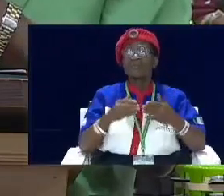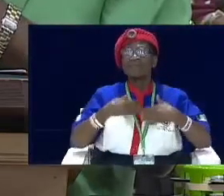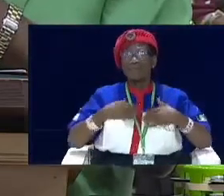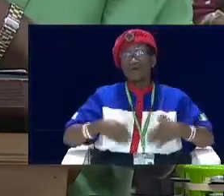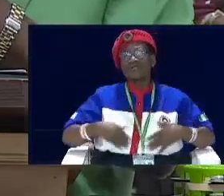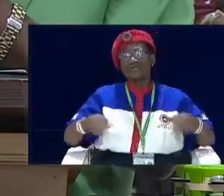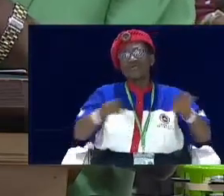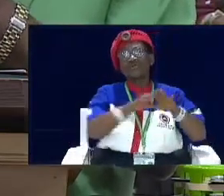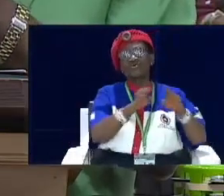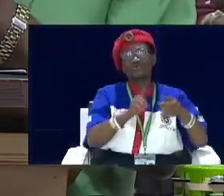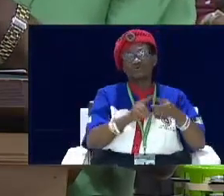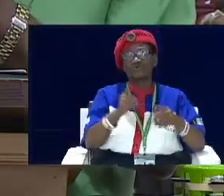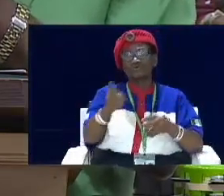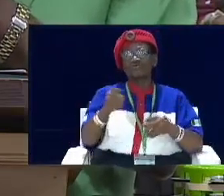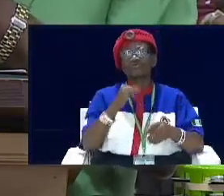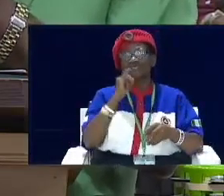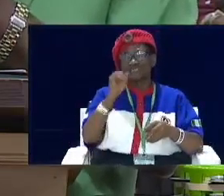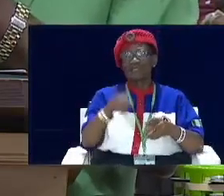die.